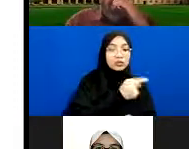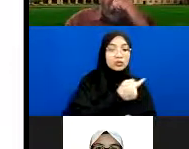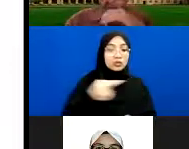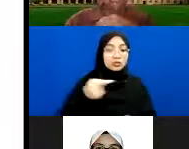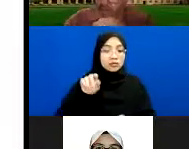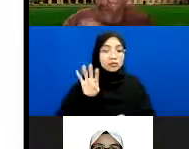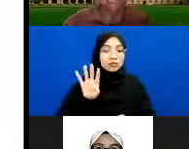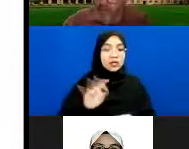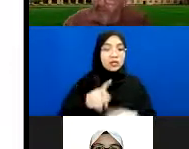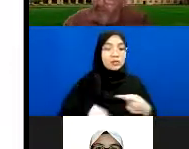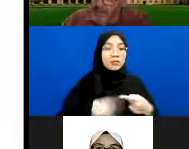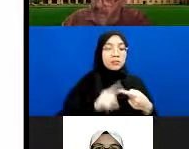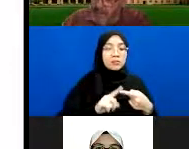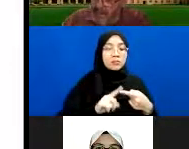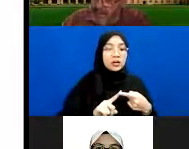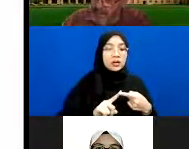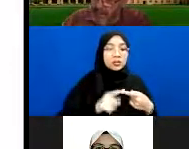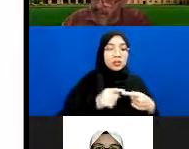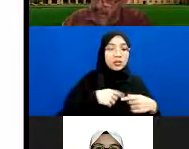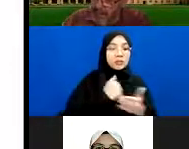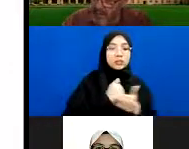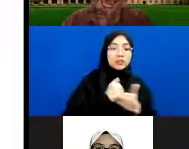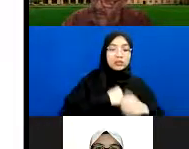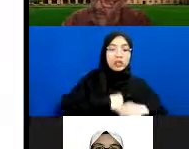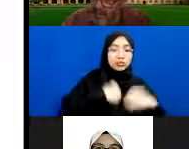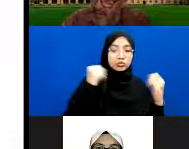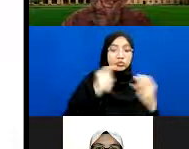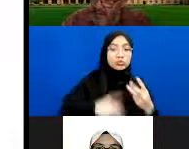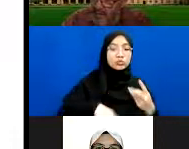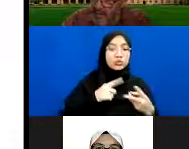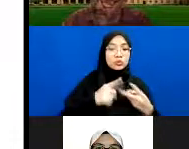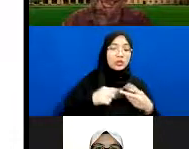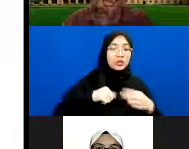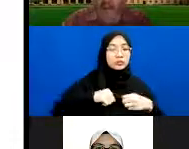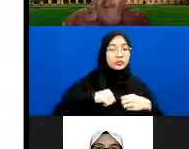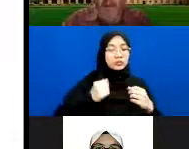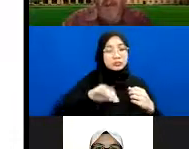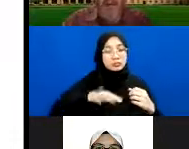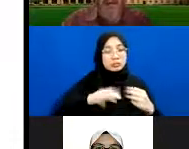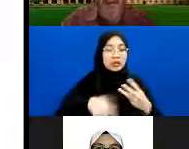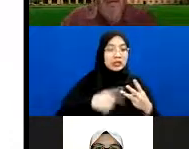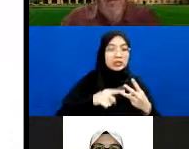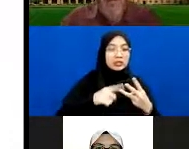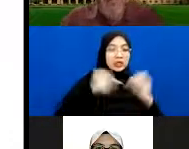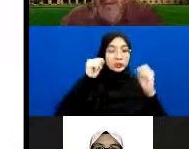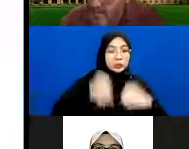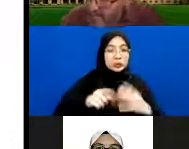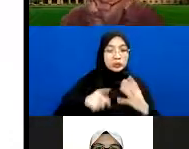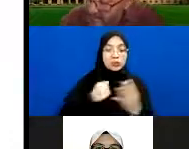to 4. 1 stands for strongly disagree, 2 stands for disagree, 3